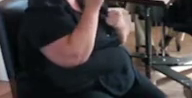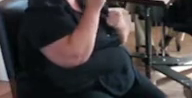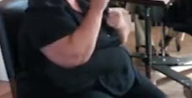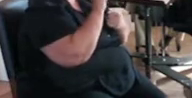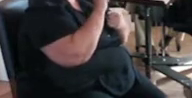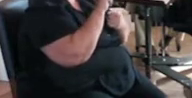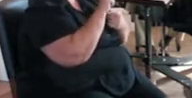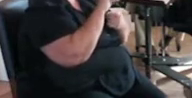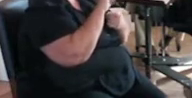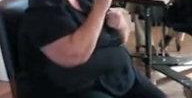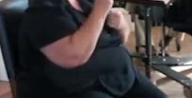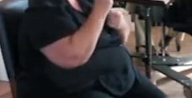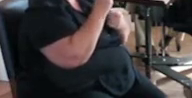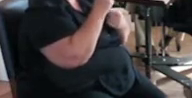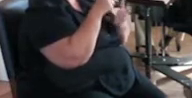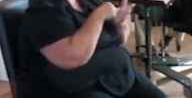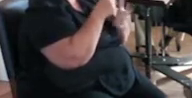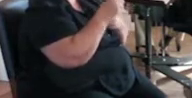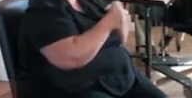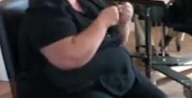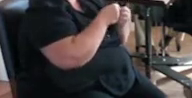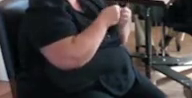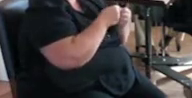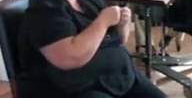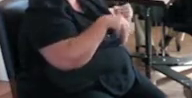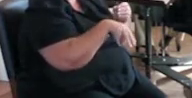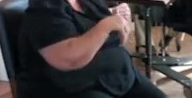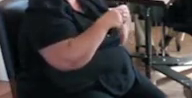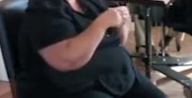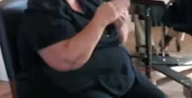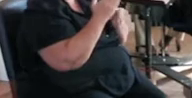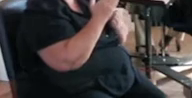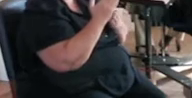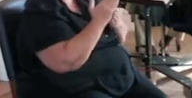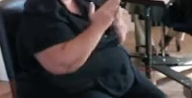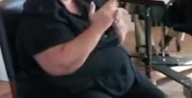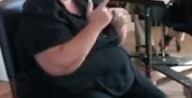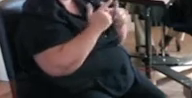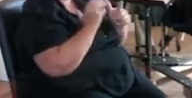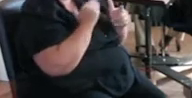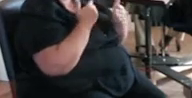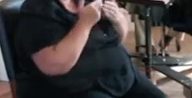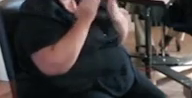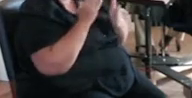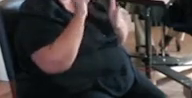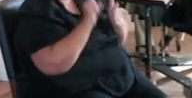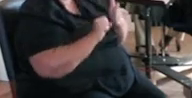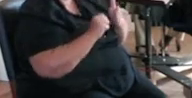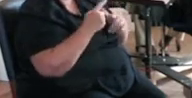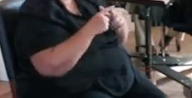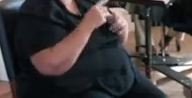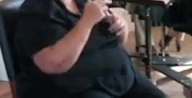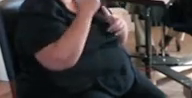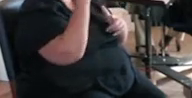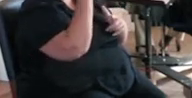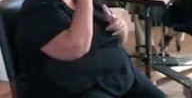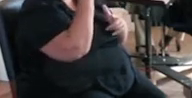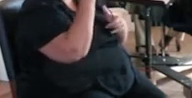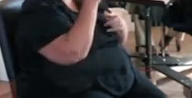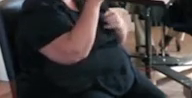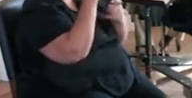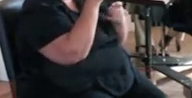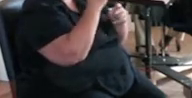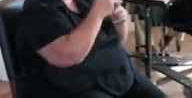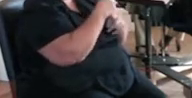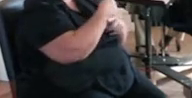add an element from our neighbors to the south, from the Mexican celebration called Days of the Dead. And for that, we are